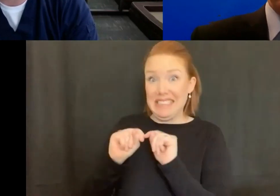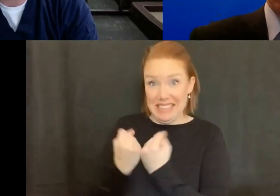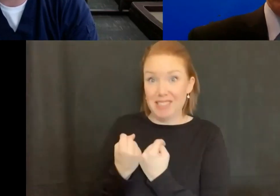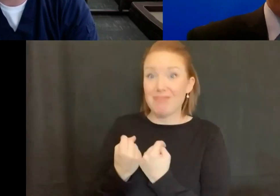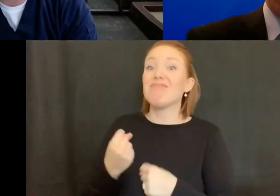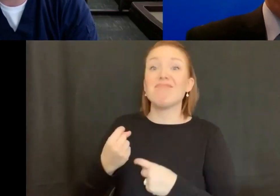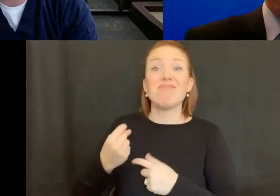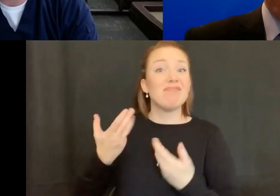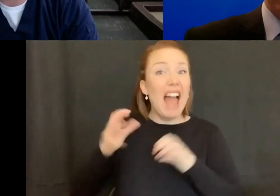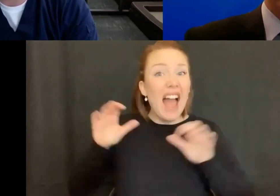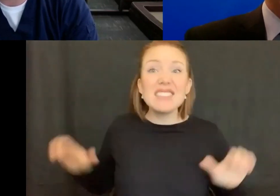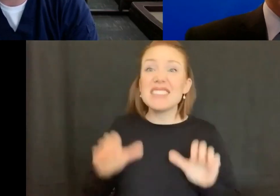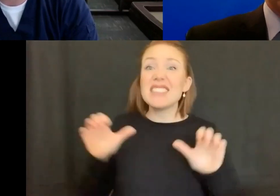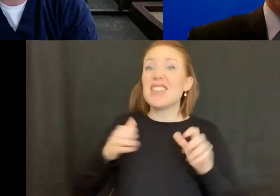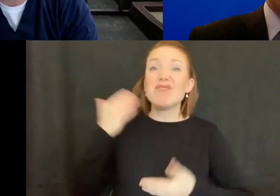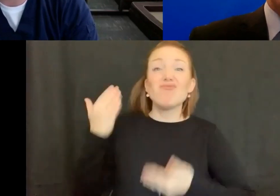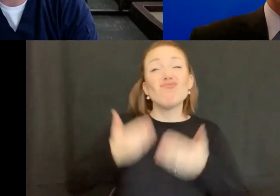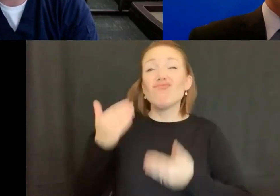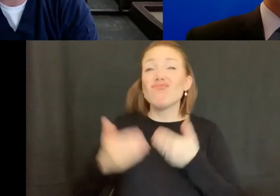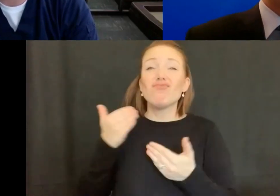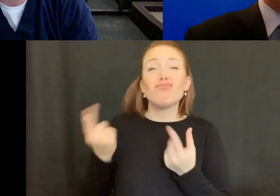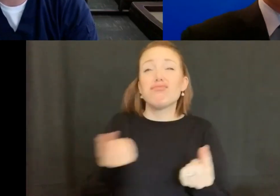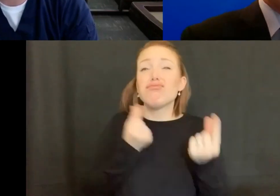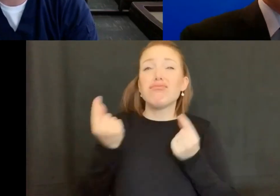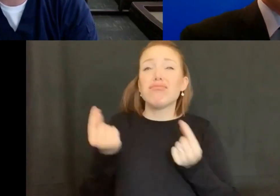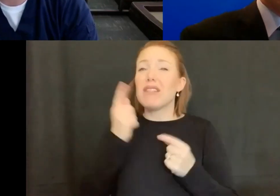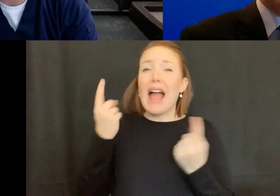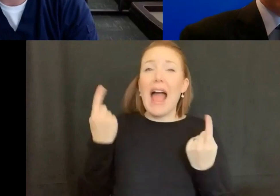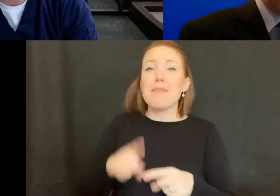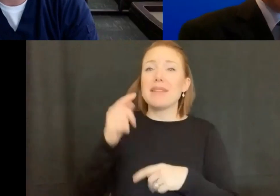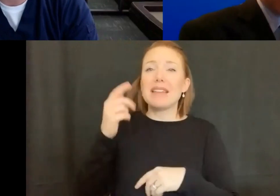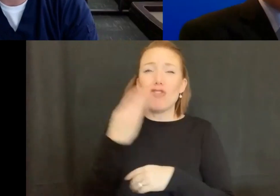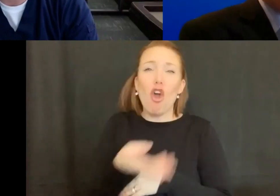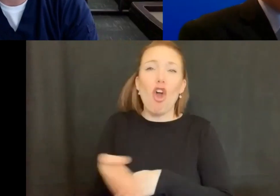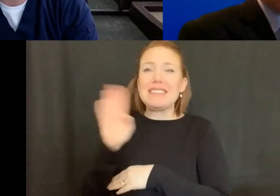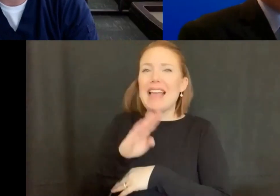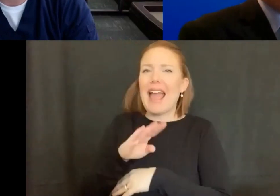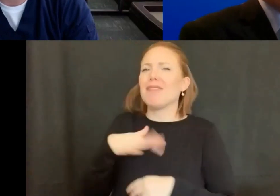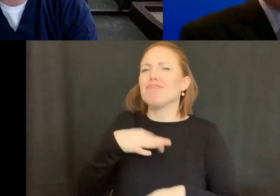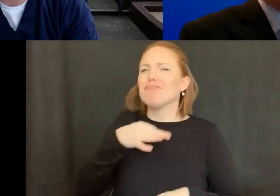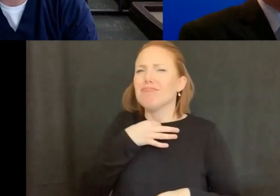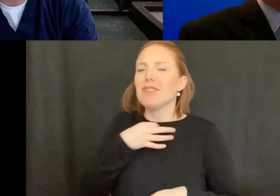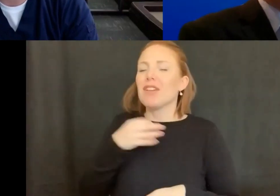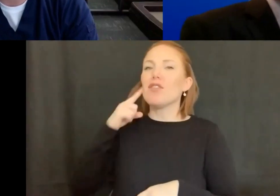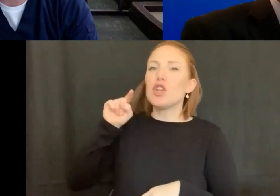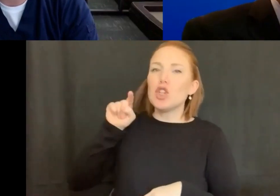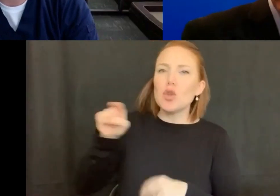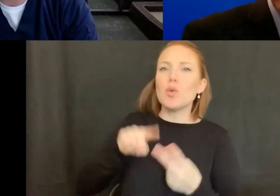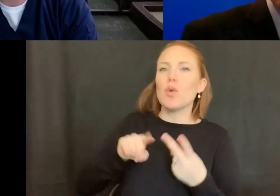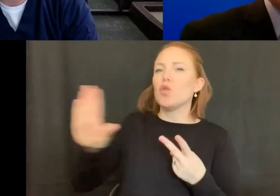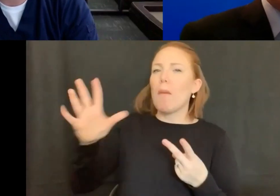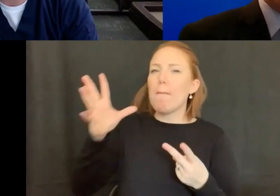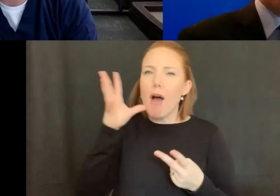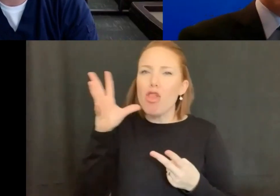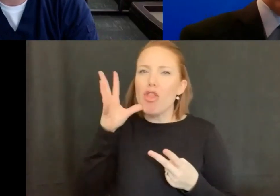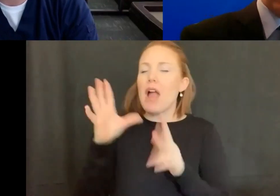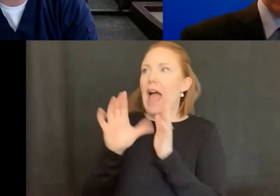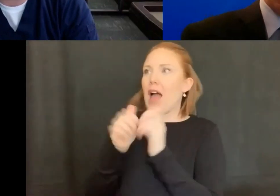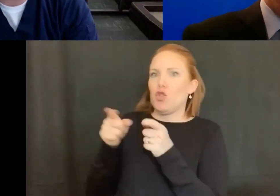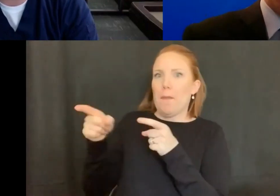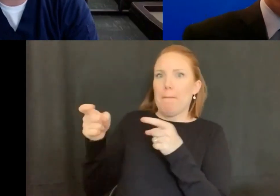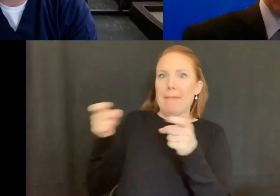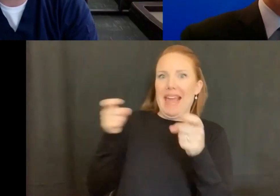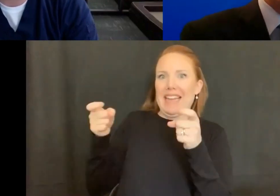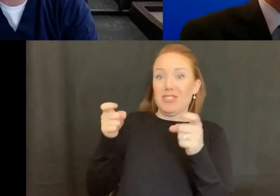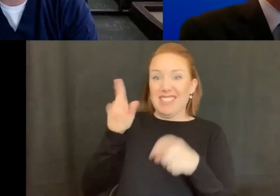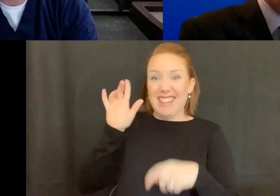lot of activity going on all day. What has it been like for you and your mother to sort of manage that? Because you're wearing that